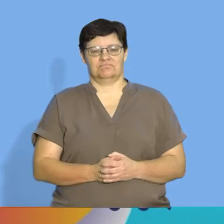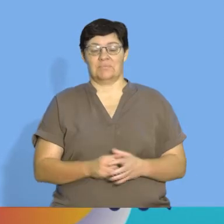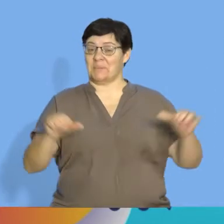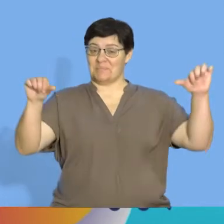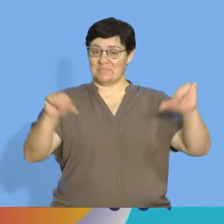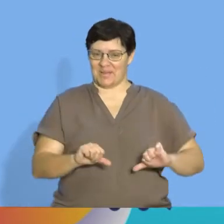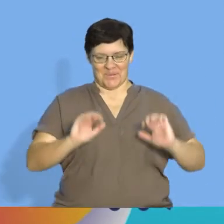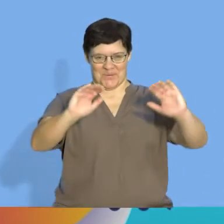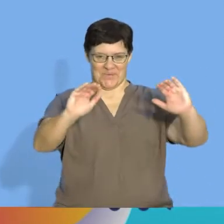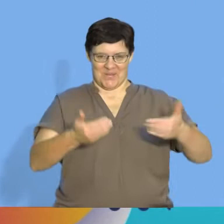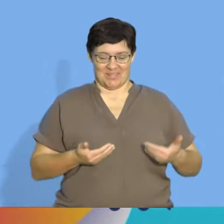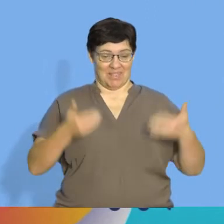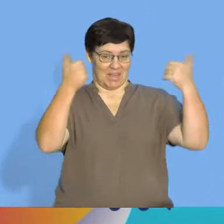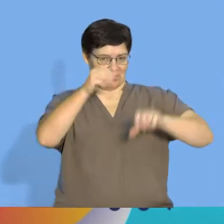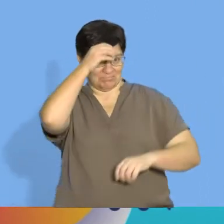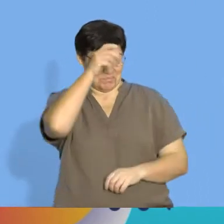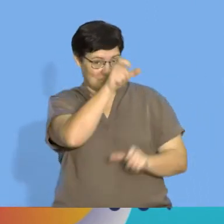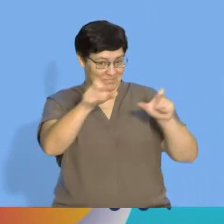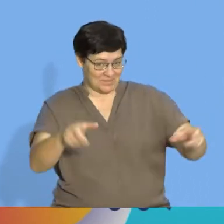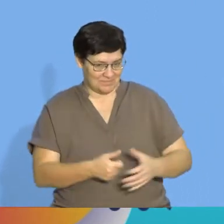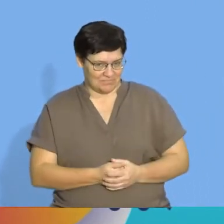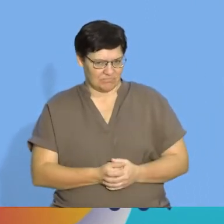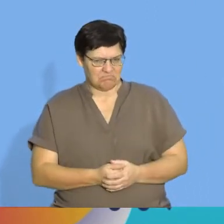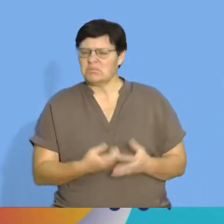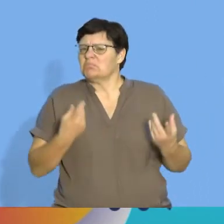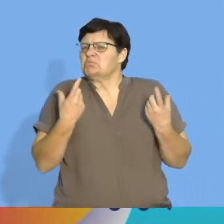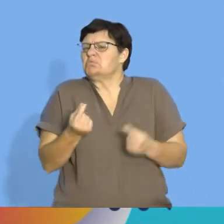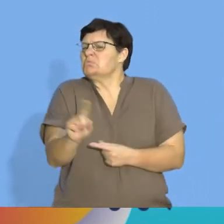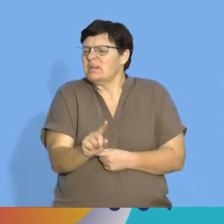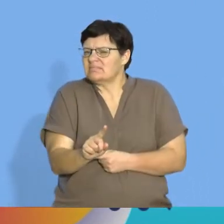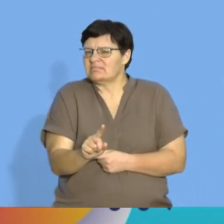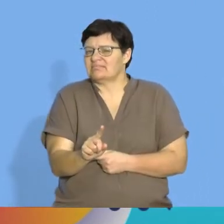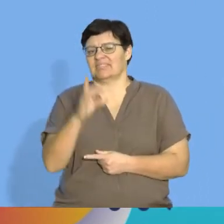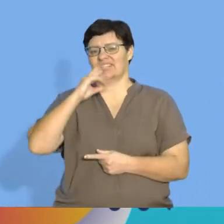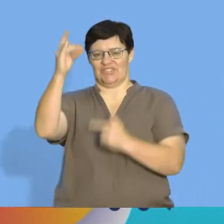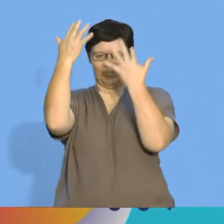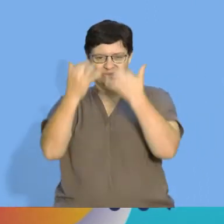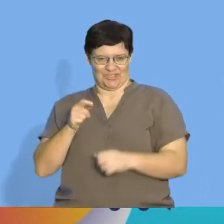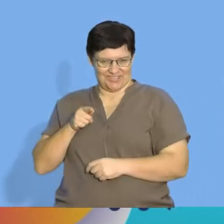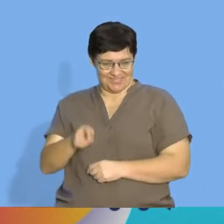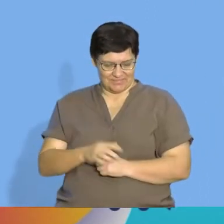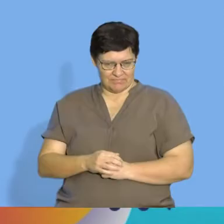Welcome back, accounting boffins. We're busy with the cash budget. Remember, just to give